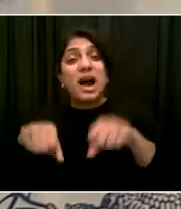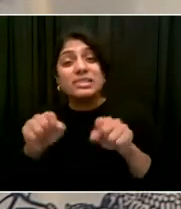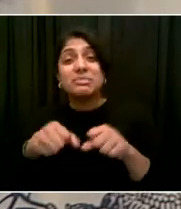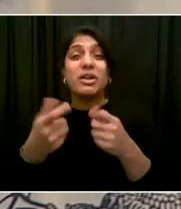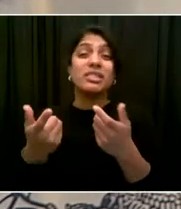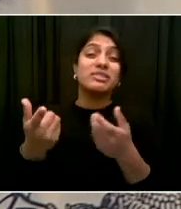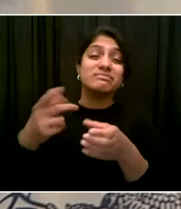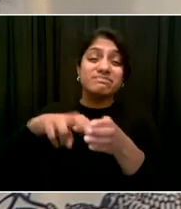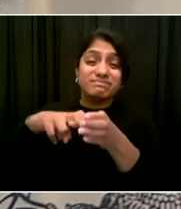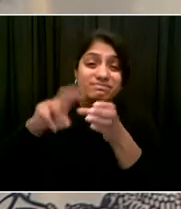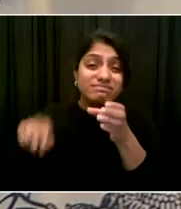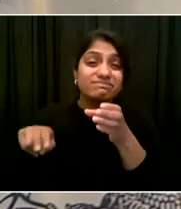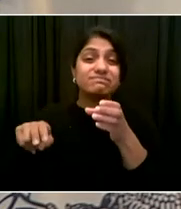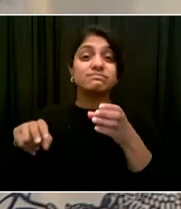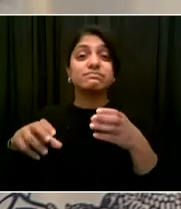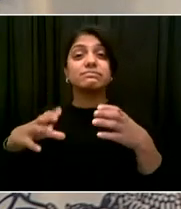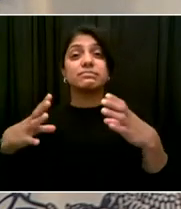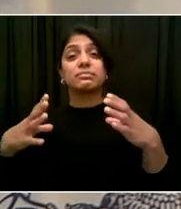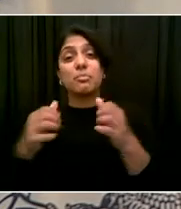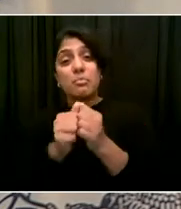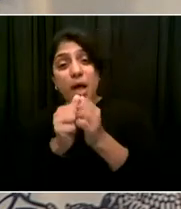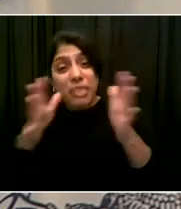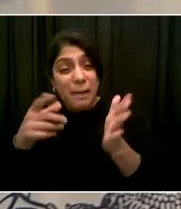line. Go ahead, Elizabeth.